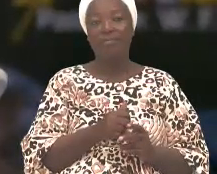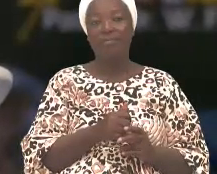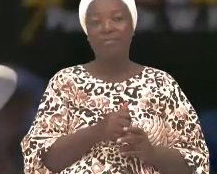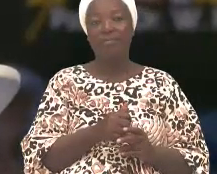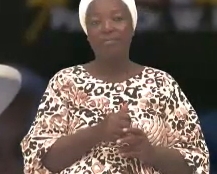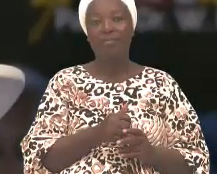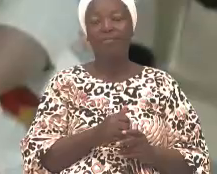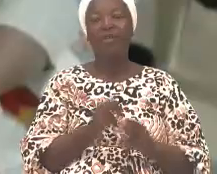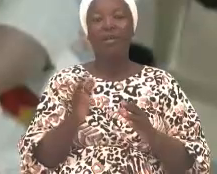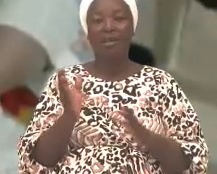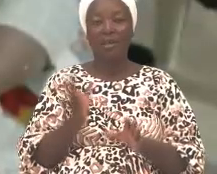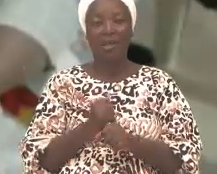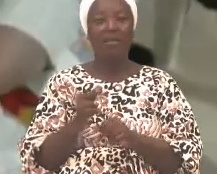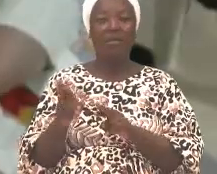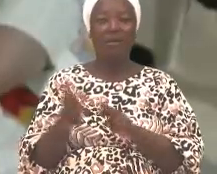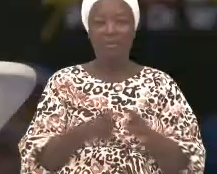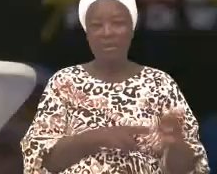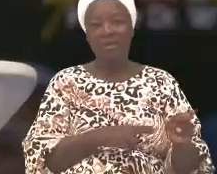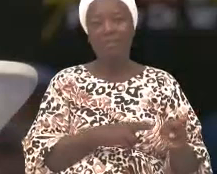Get ready.